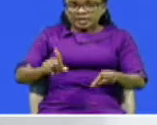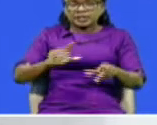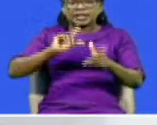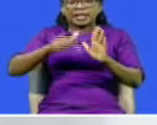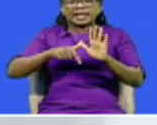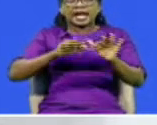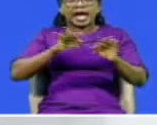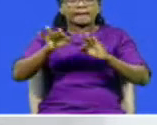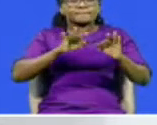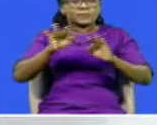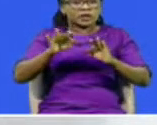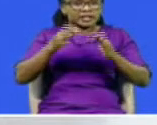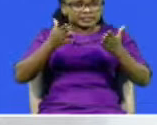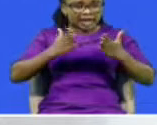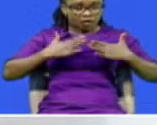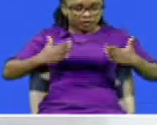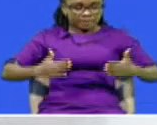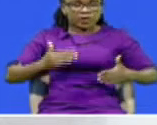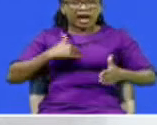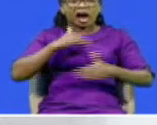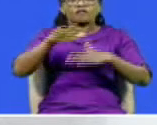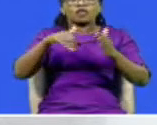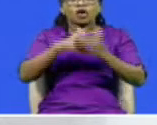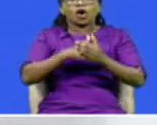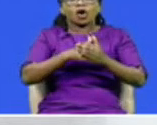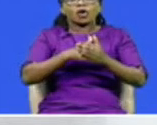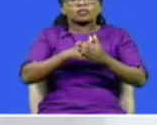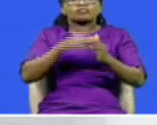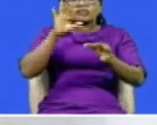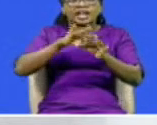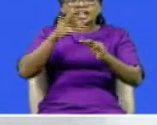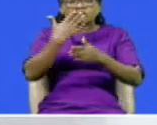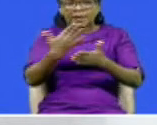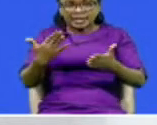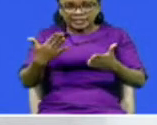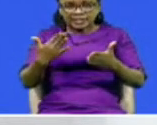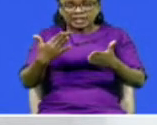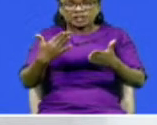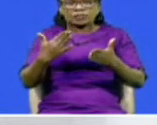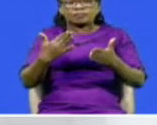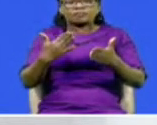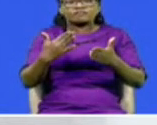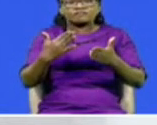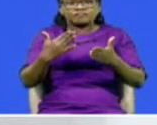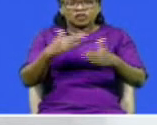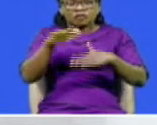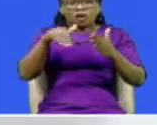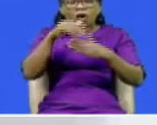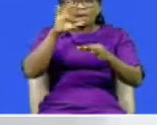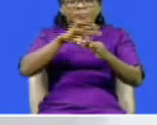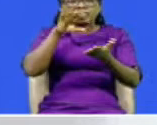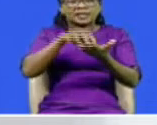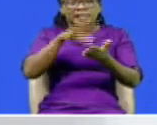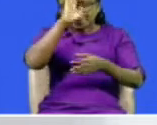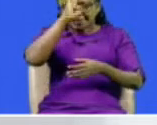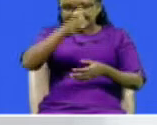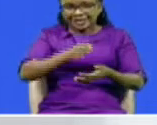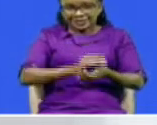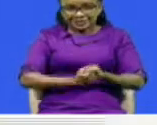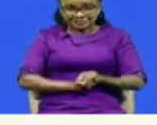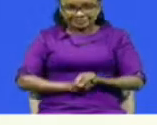that the polls body will have all electoral materials distributed to the respective electoral units by Sunday.